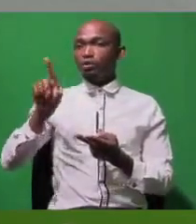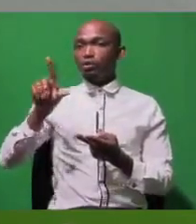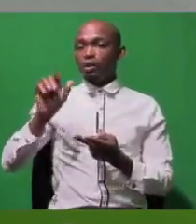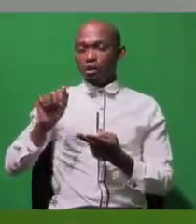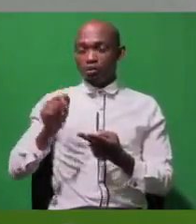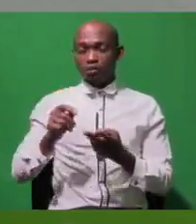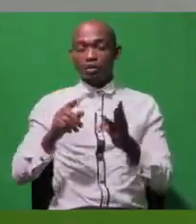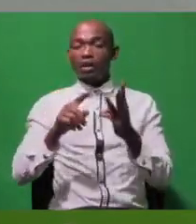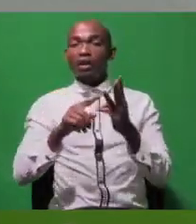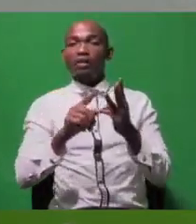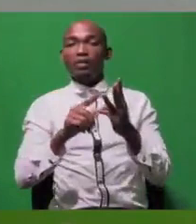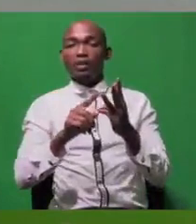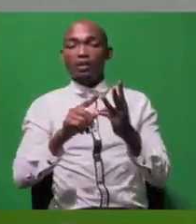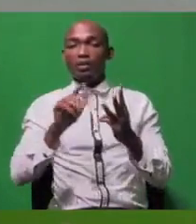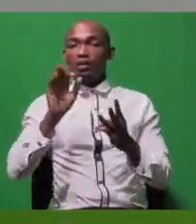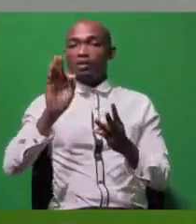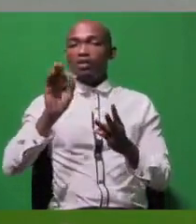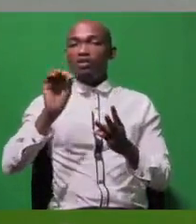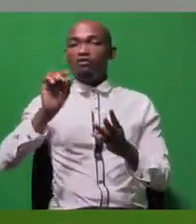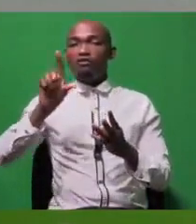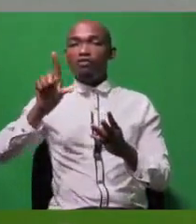And here, folio.